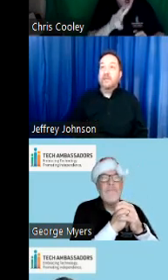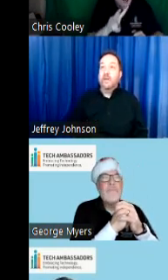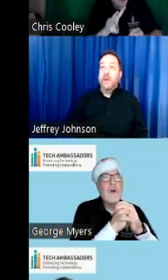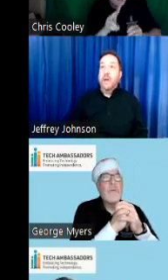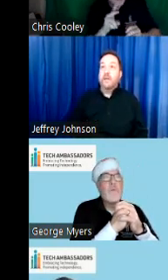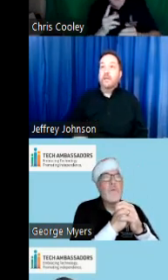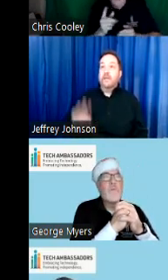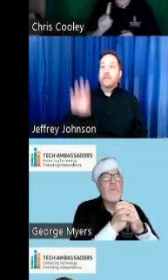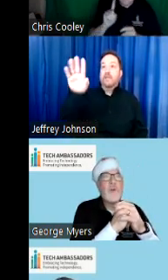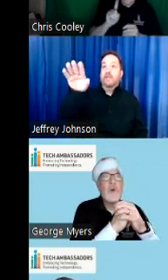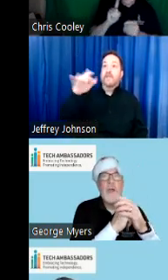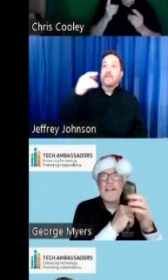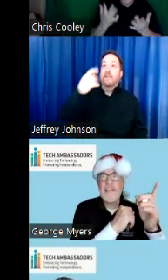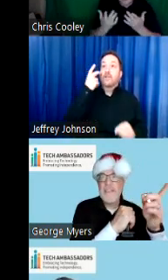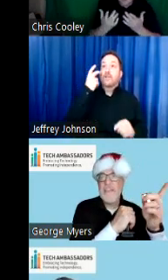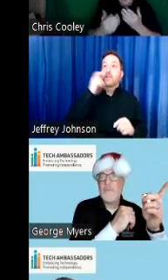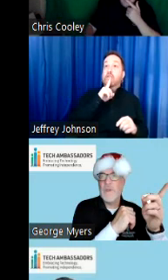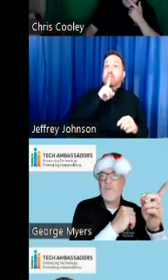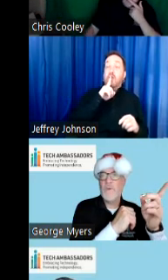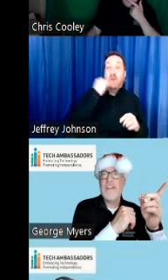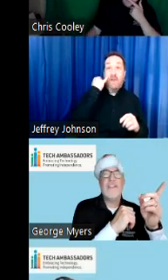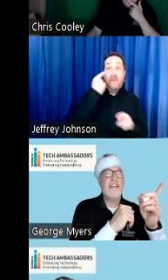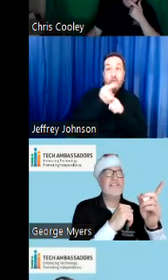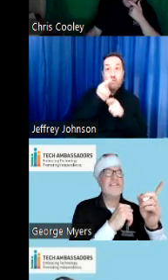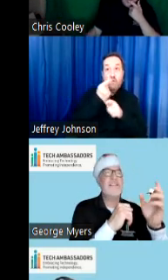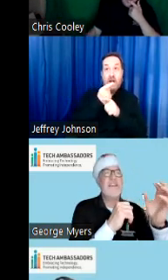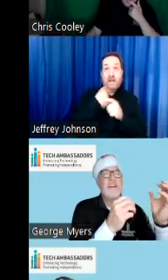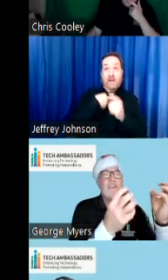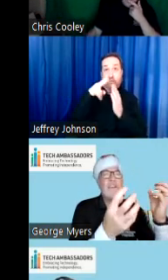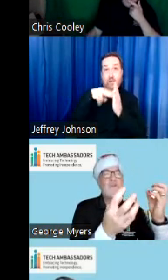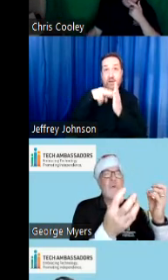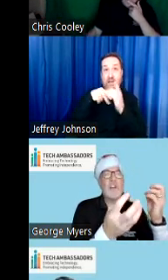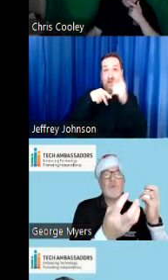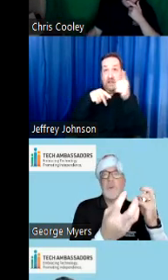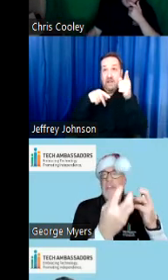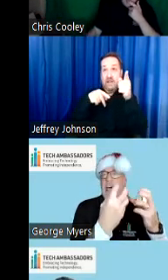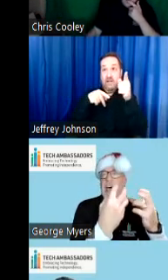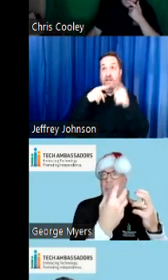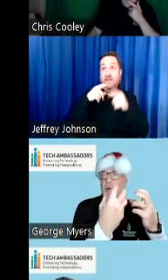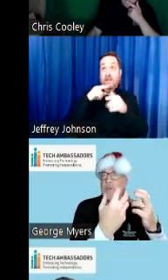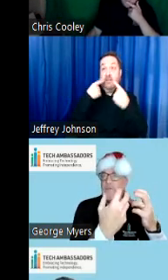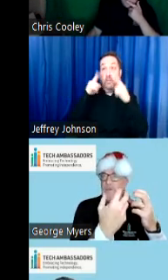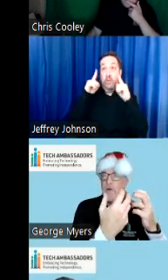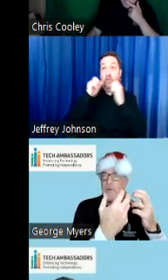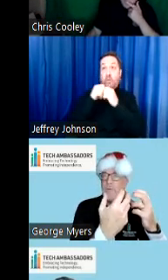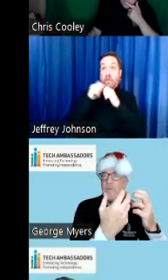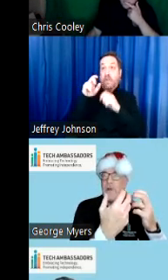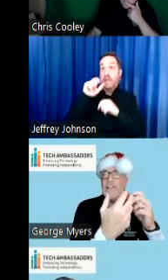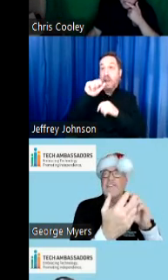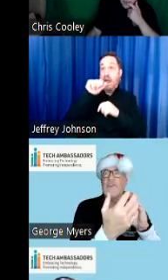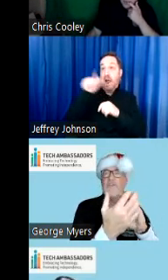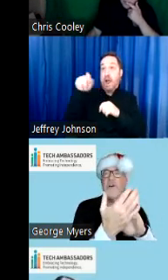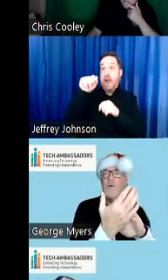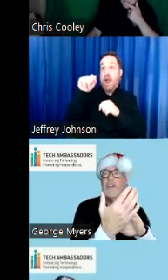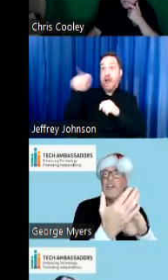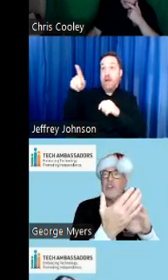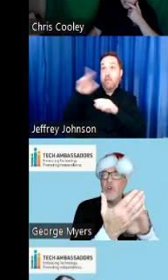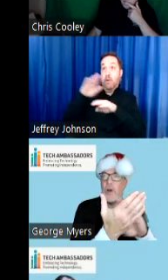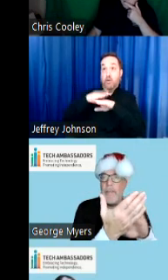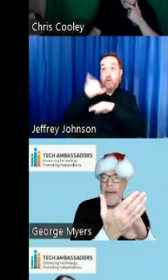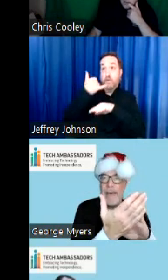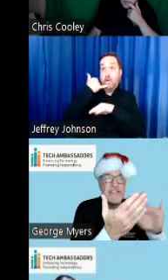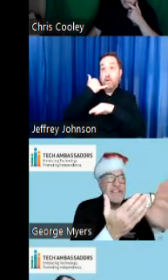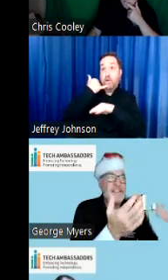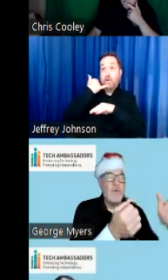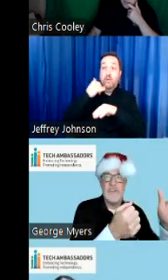So if I'm correct, I think in reading this works with an app on your phone, right? So your phone can